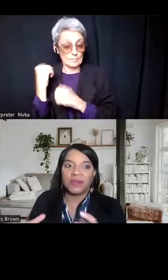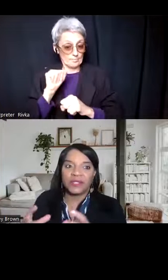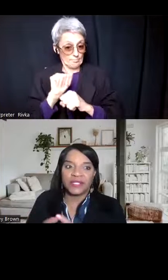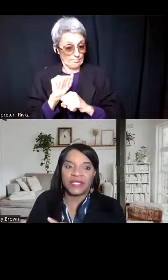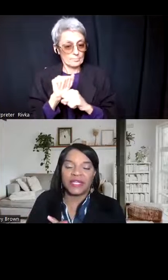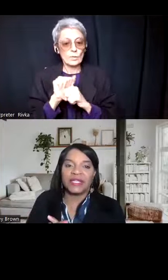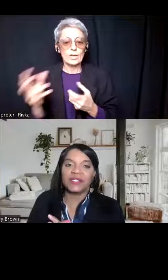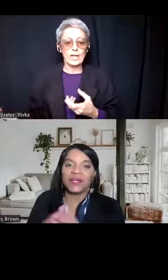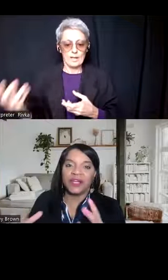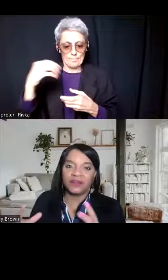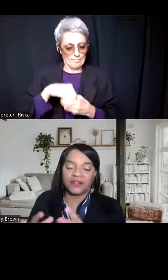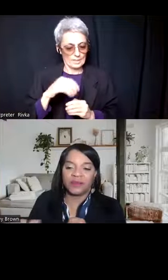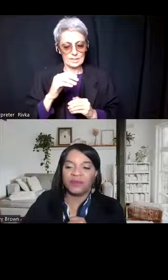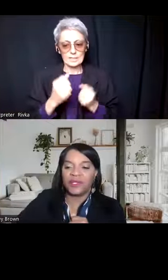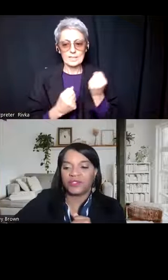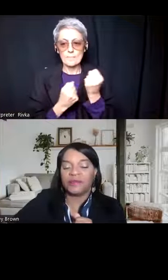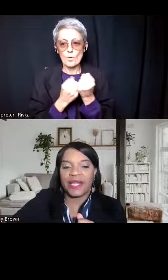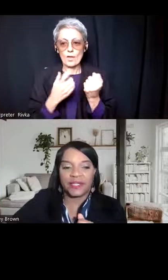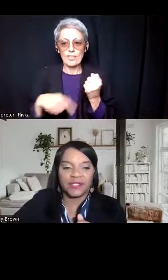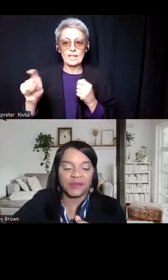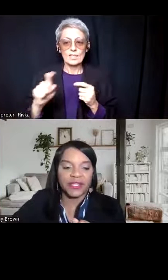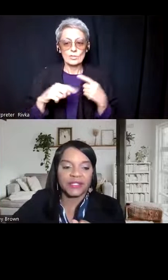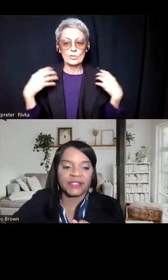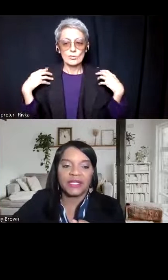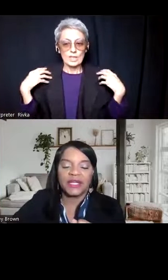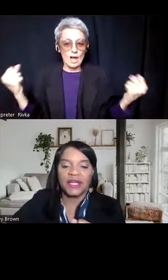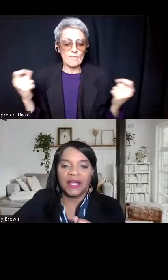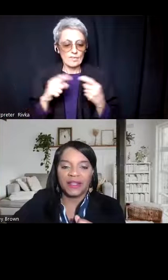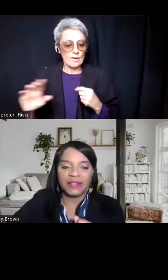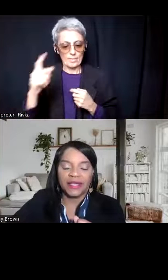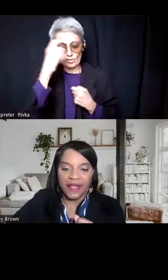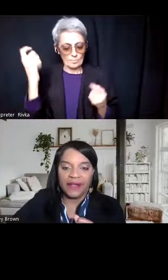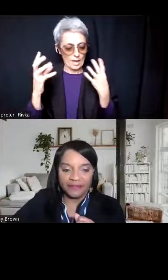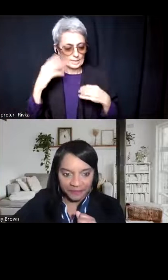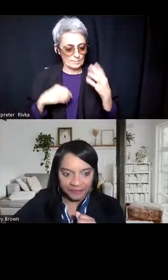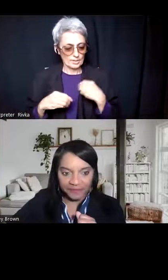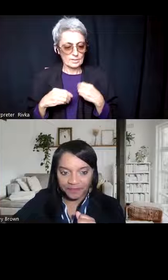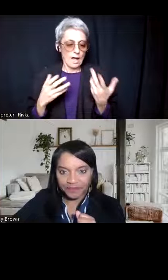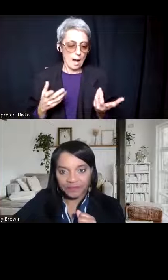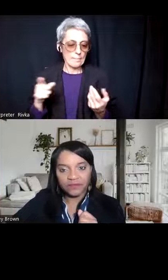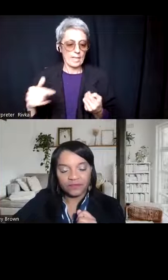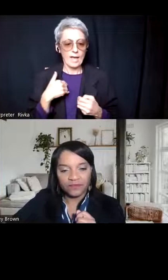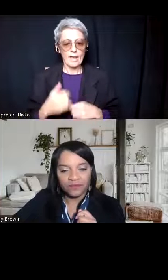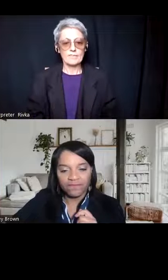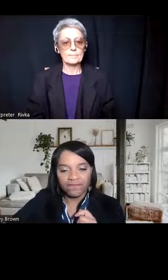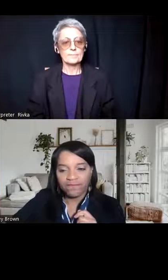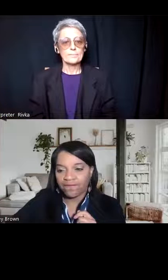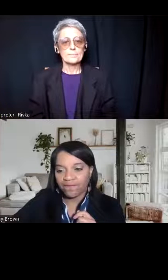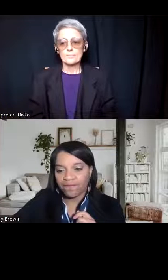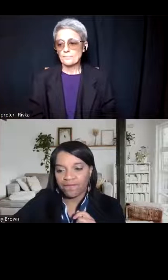the supports that they need to recover from the traumatic experiences that they have.